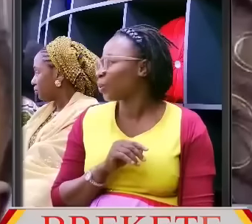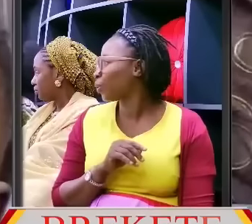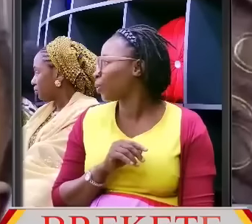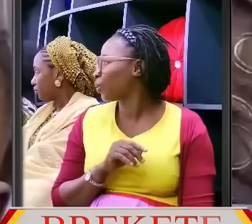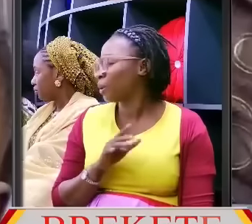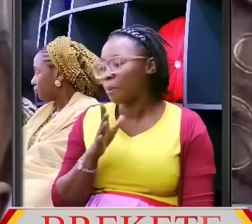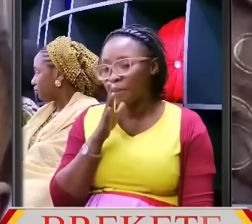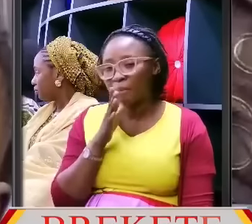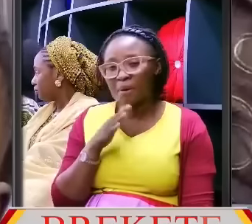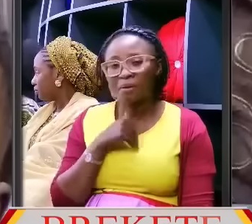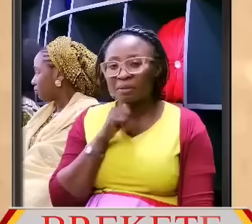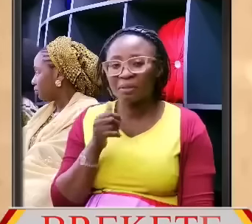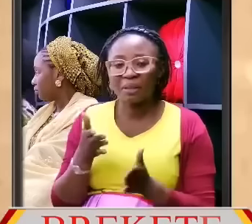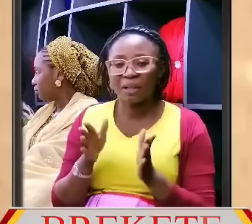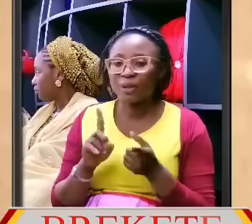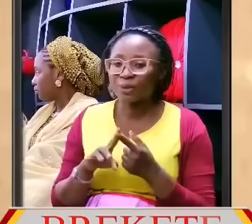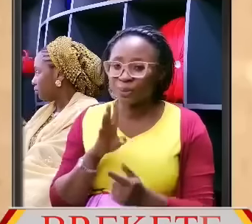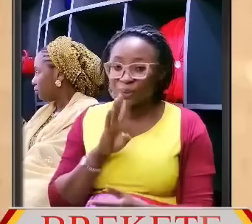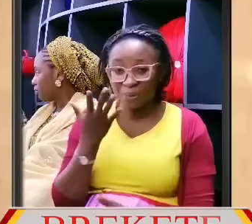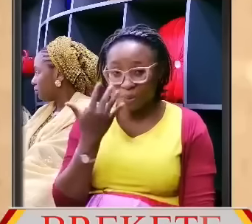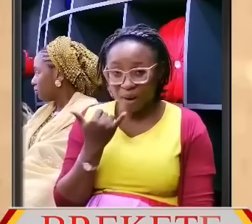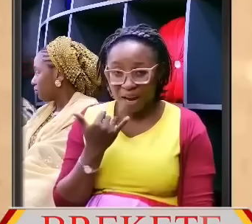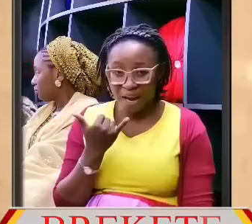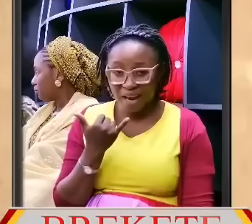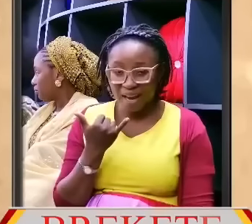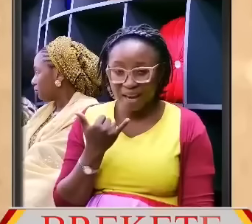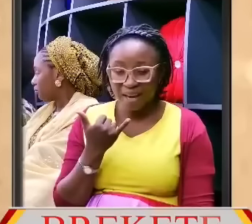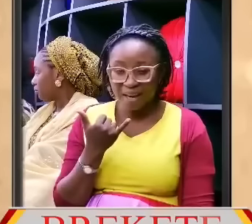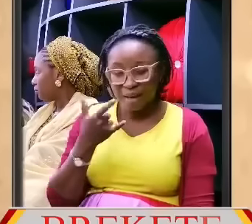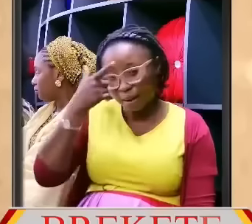I know allow Mama talk. Why?